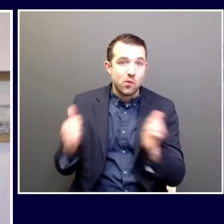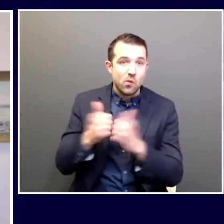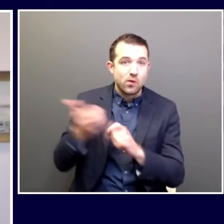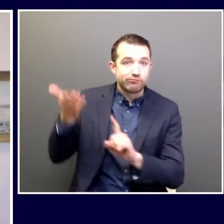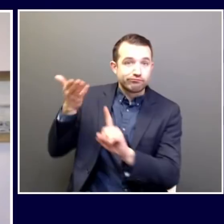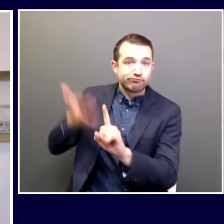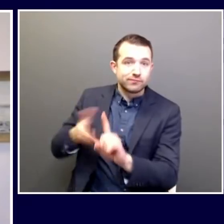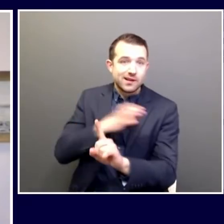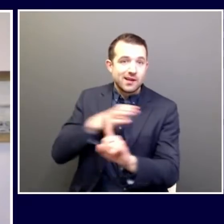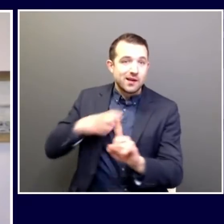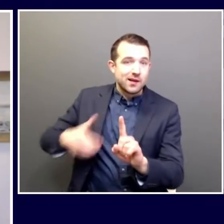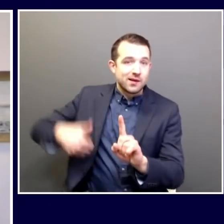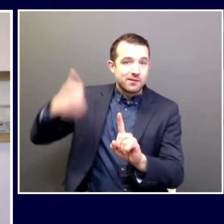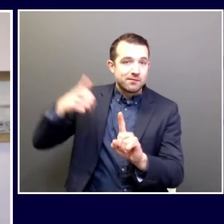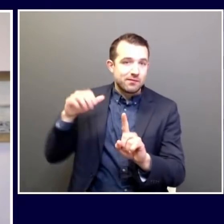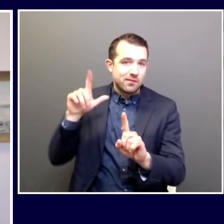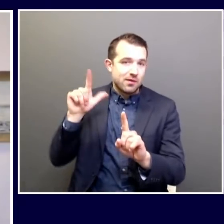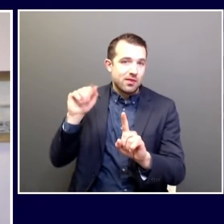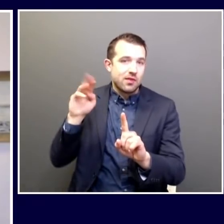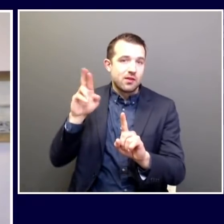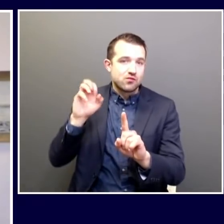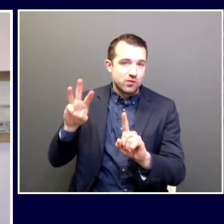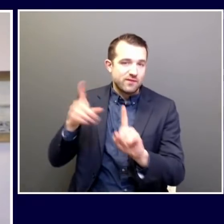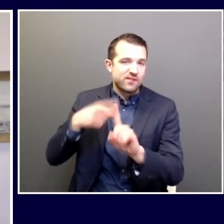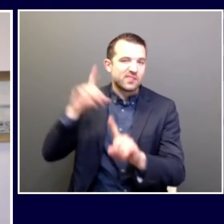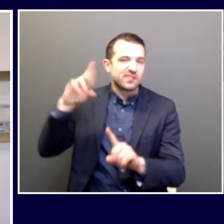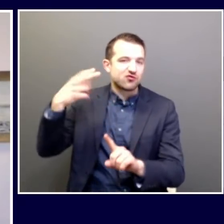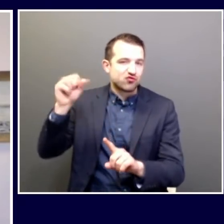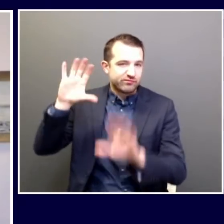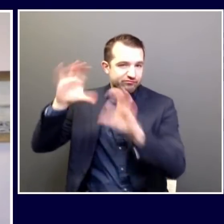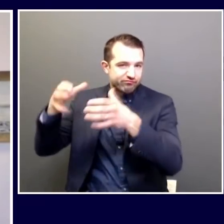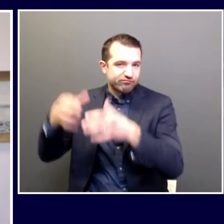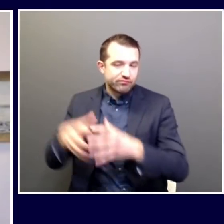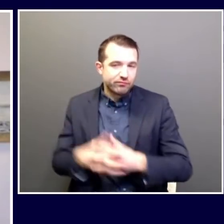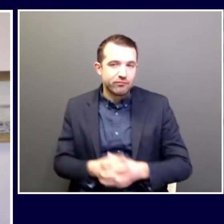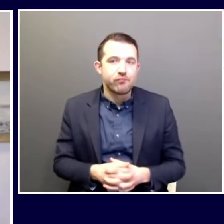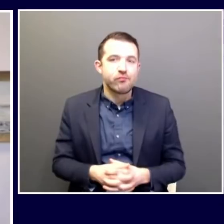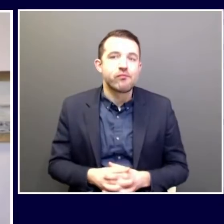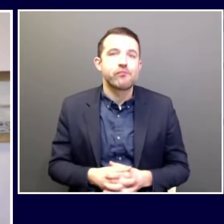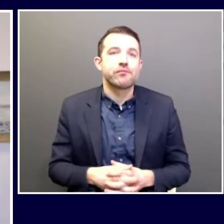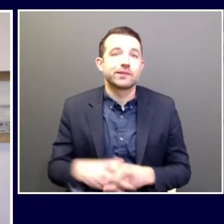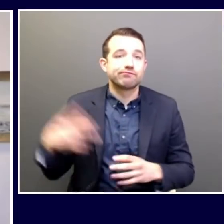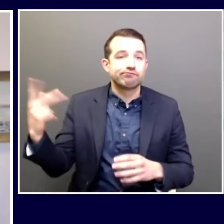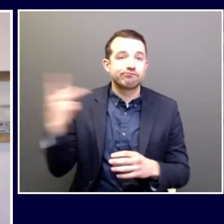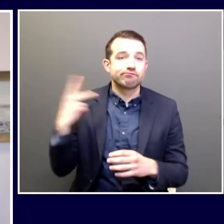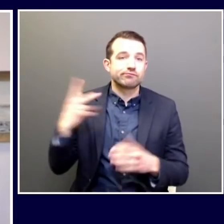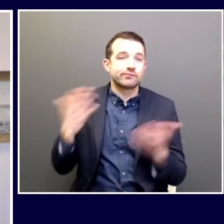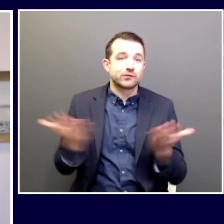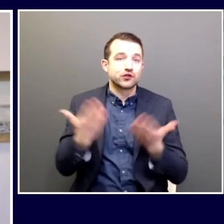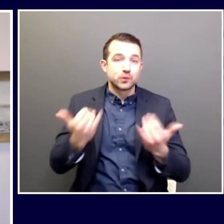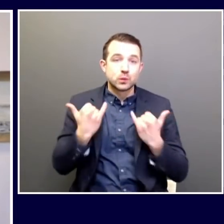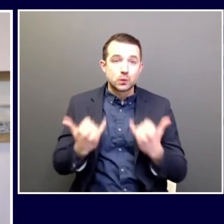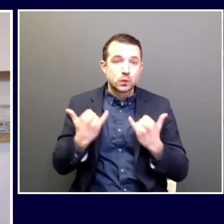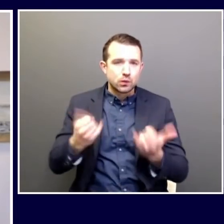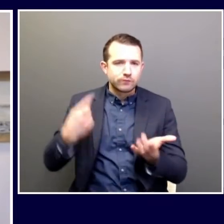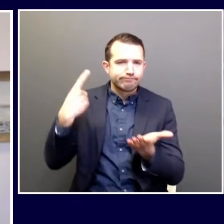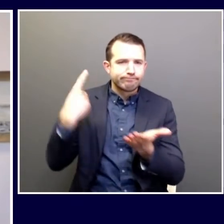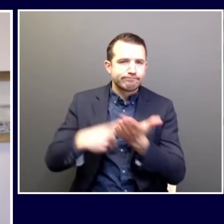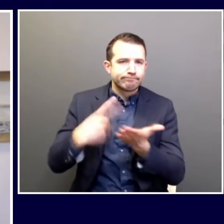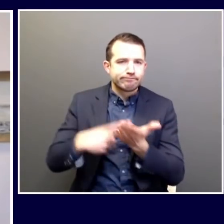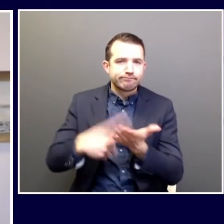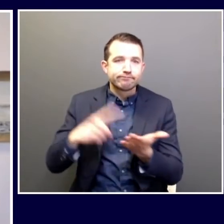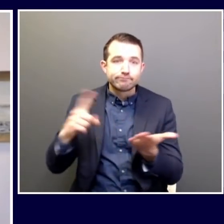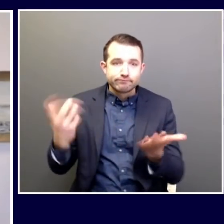Lambrew from Maine's Department of Health and Human Services. Commissioner Lambrew and I are pleased to be with everyone today to talk about where